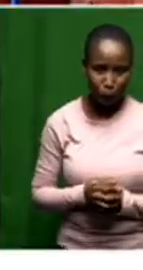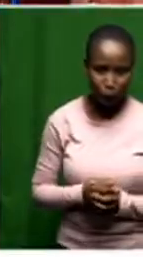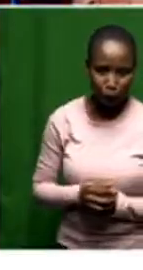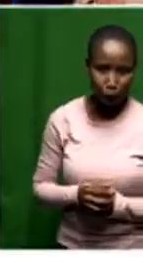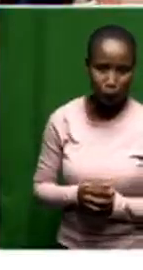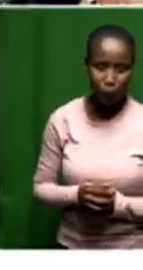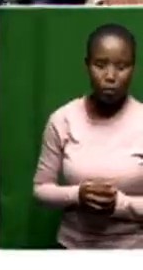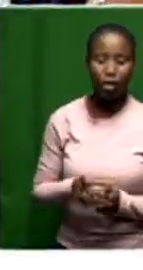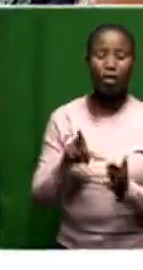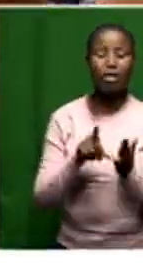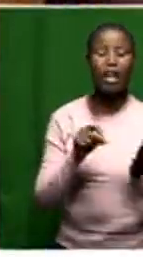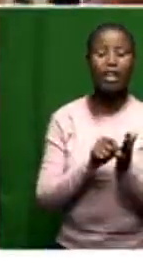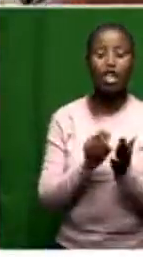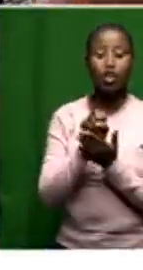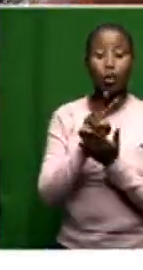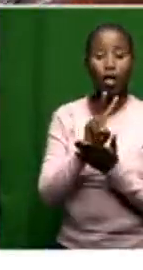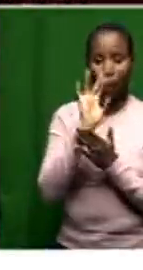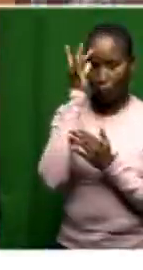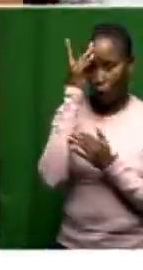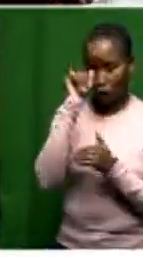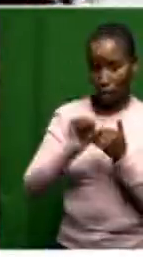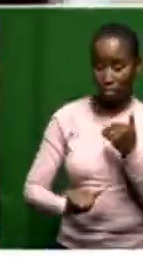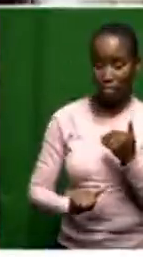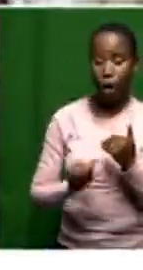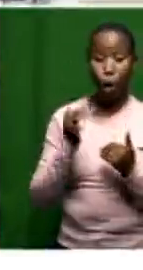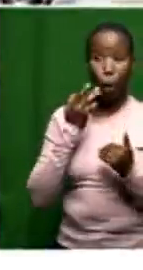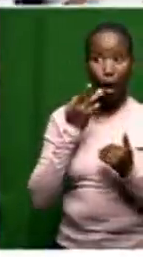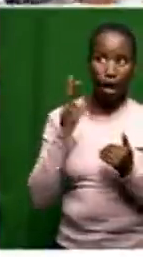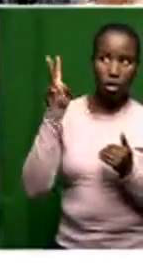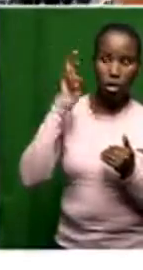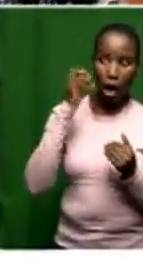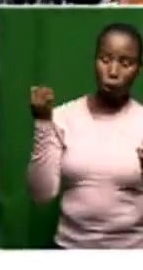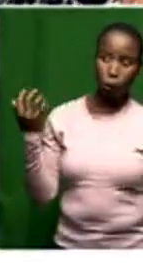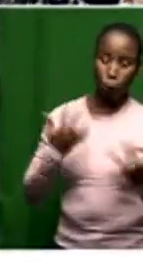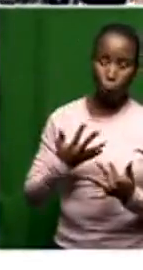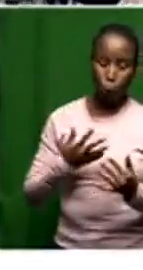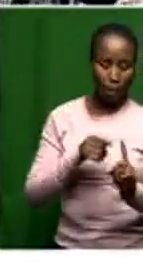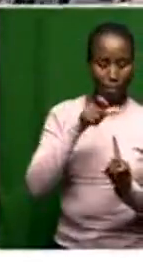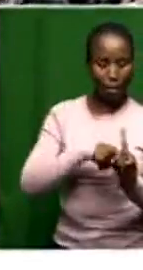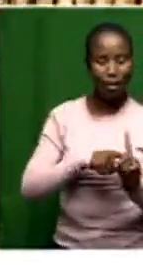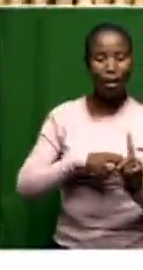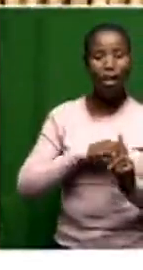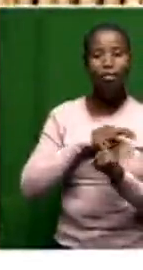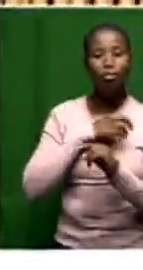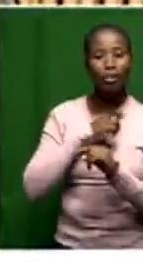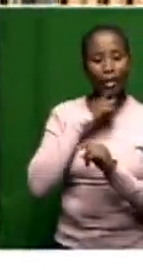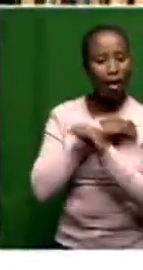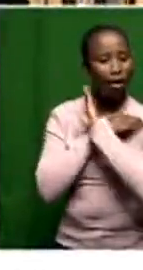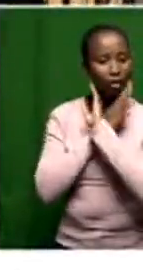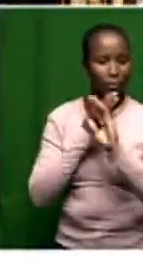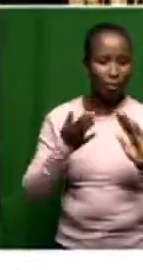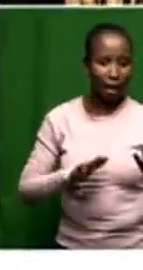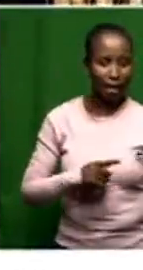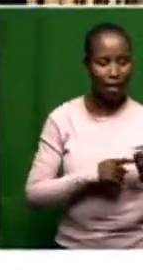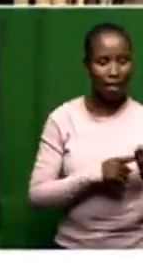It was in March 12 last year when the nation woke up to the news of AmaZulu King Goodwill Zwelithini's passing. He died